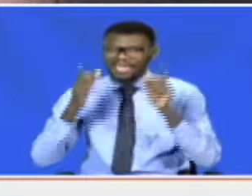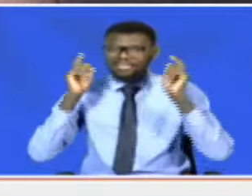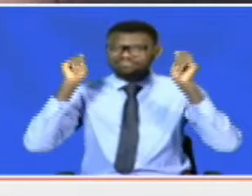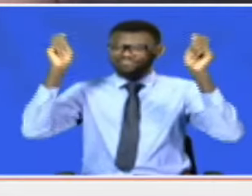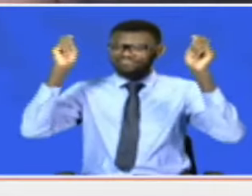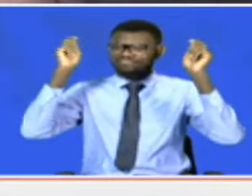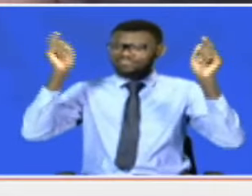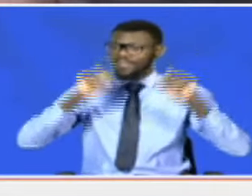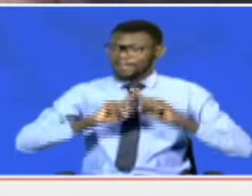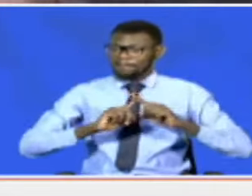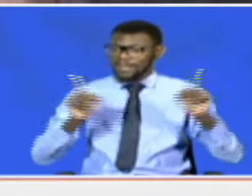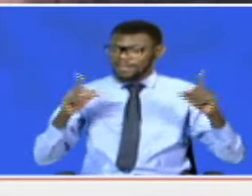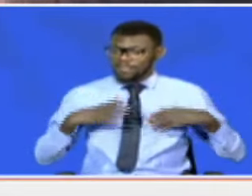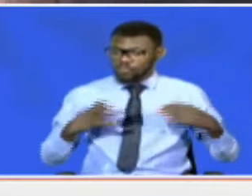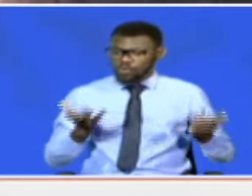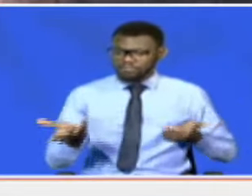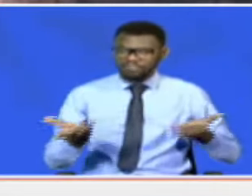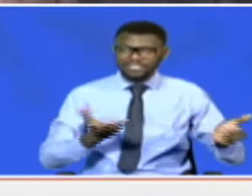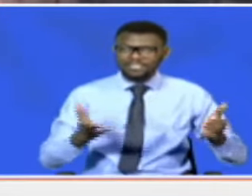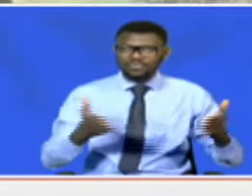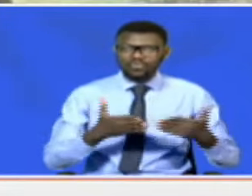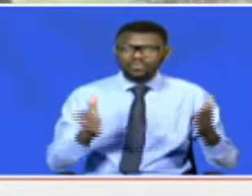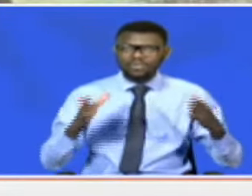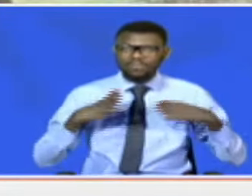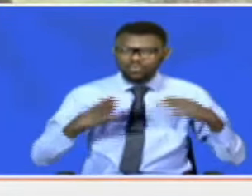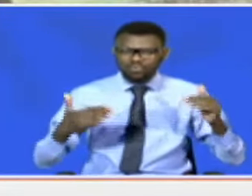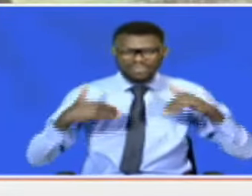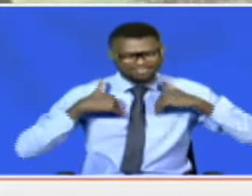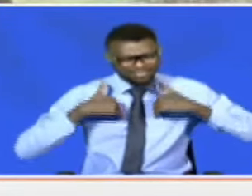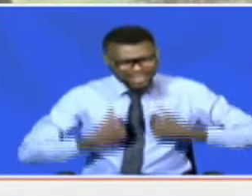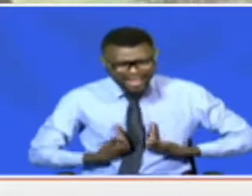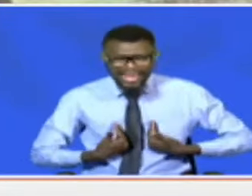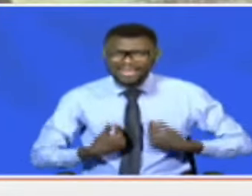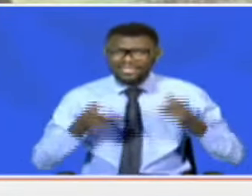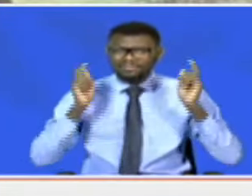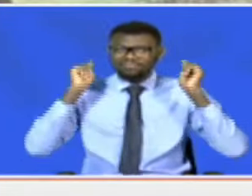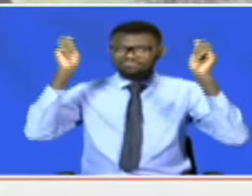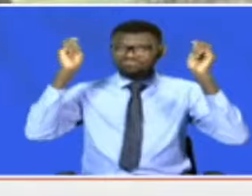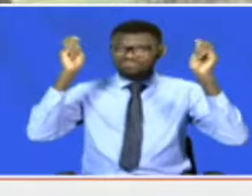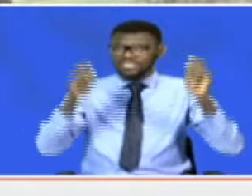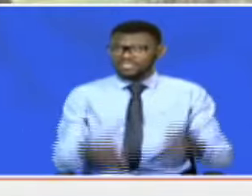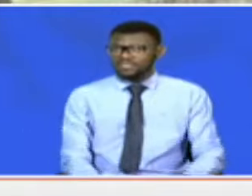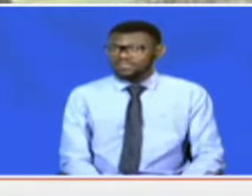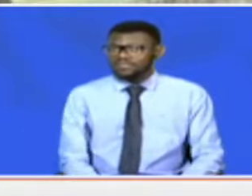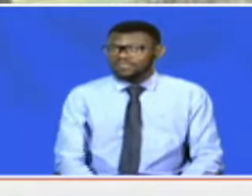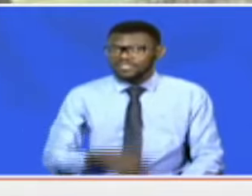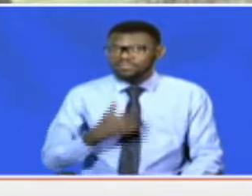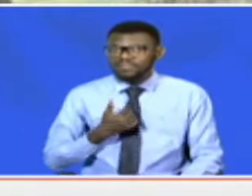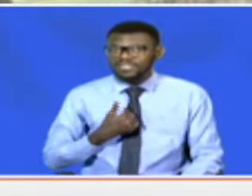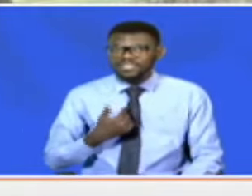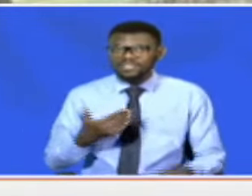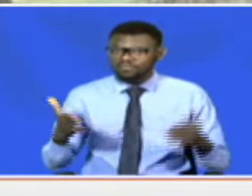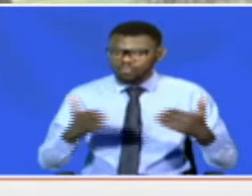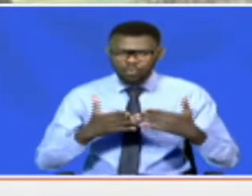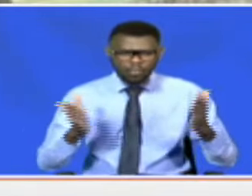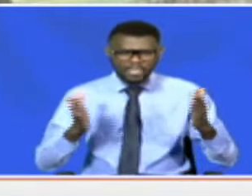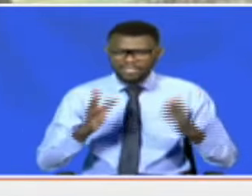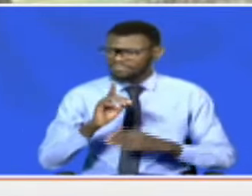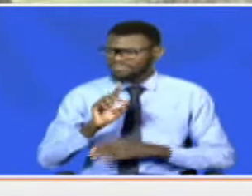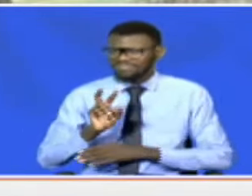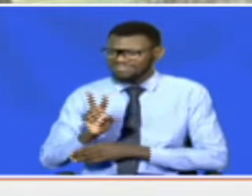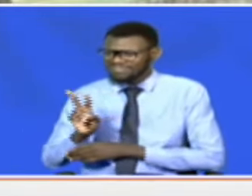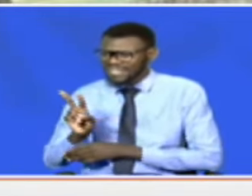hawana hofu kwa sababu sasa hata hii maandamano watu wamechoka. Leo nimefungua lakini sikuwa naona kama watu wako serious na maandamano.